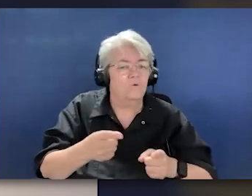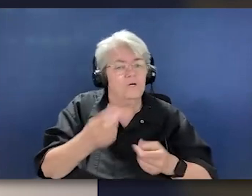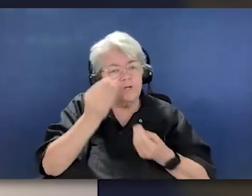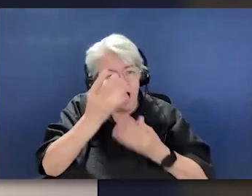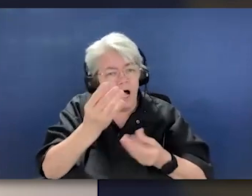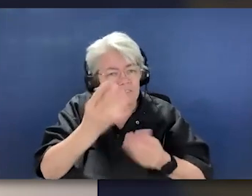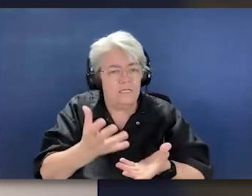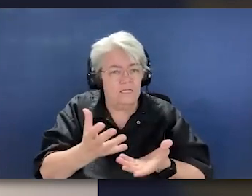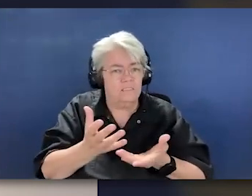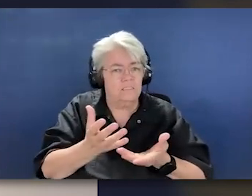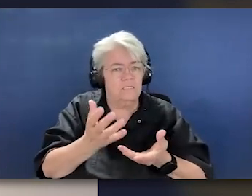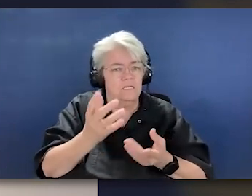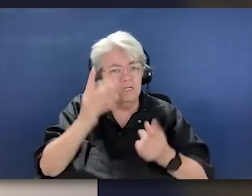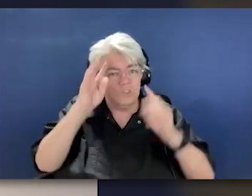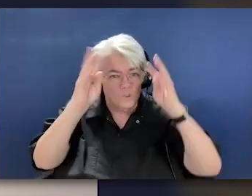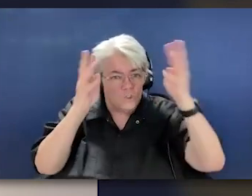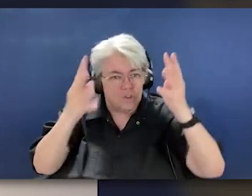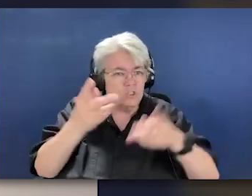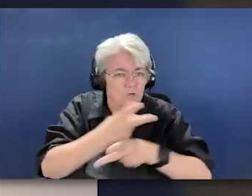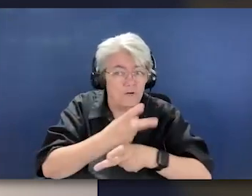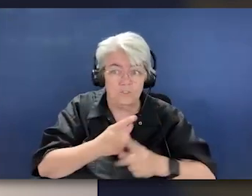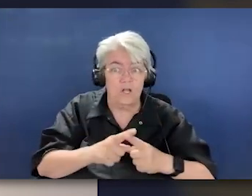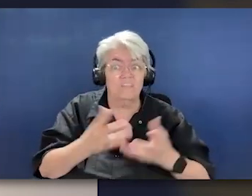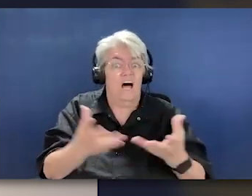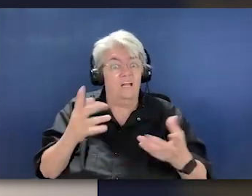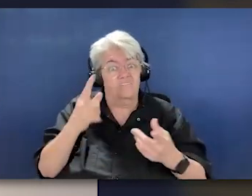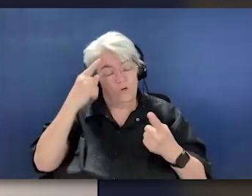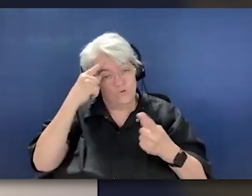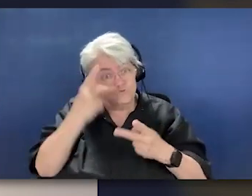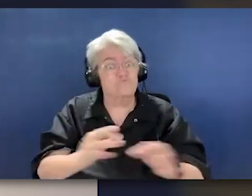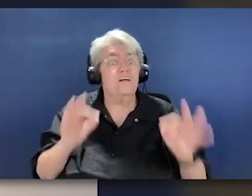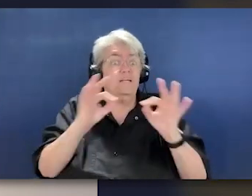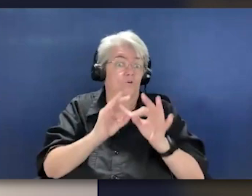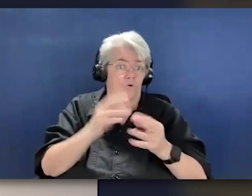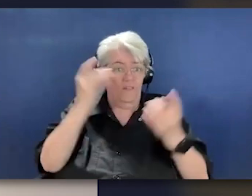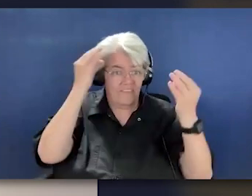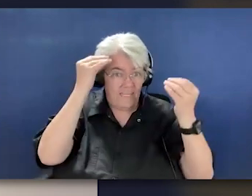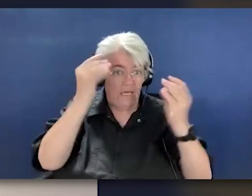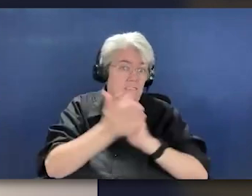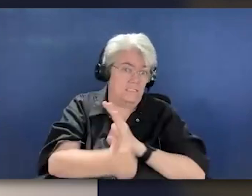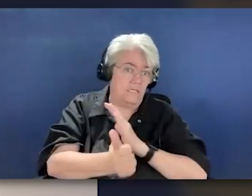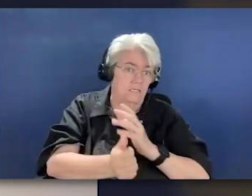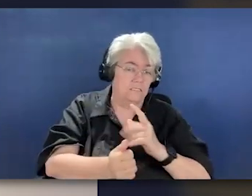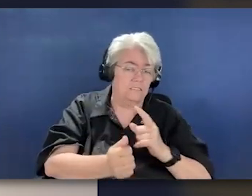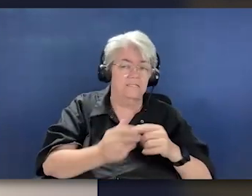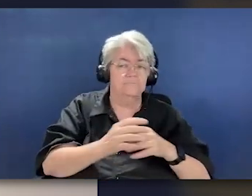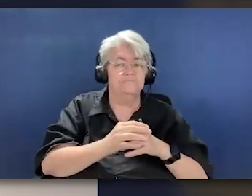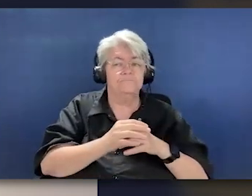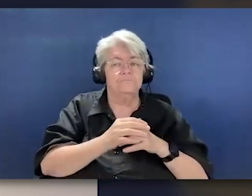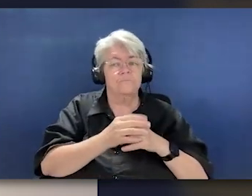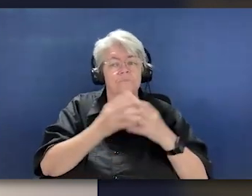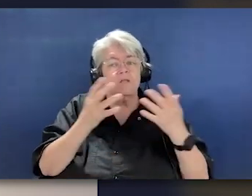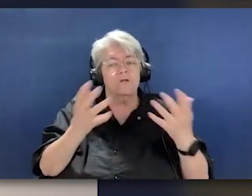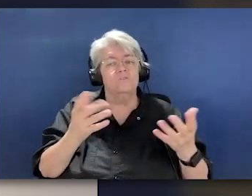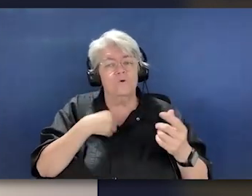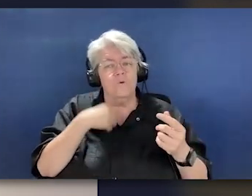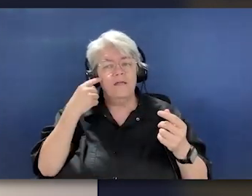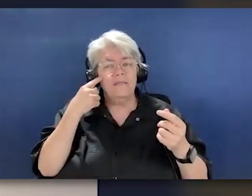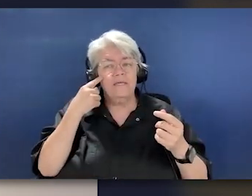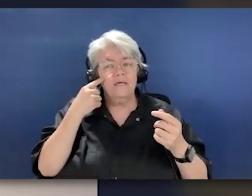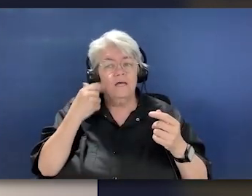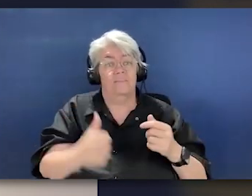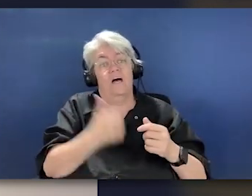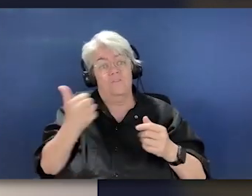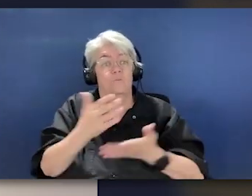a lot of other critical thinking skills, a lot of other kinds of critical literacies. And so I think the other